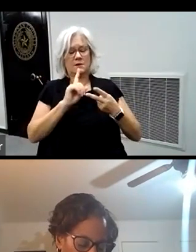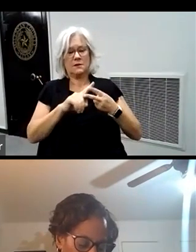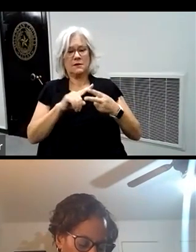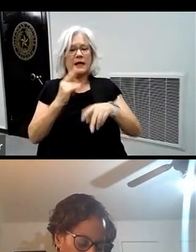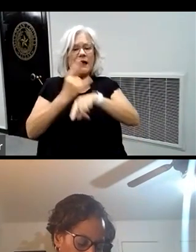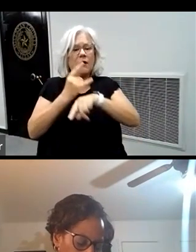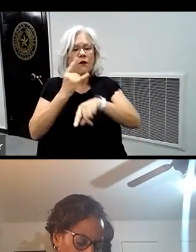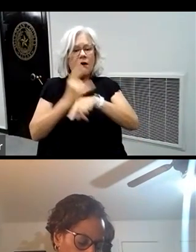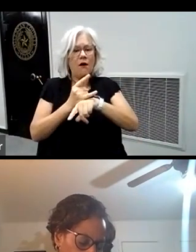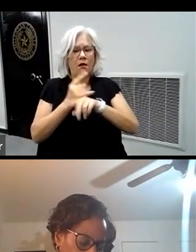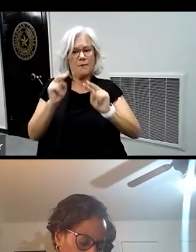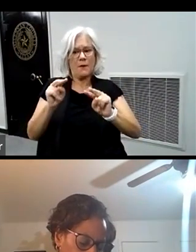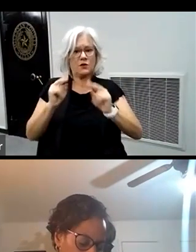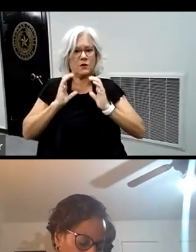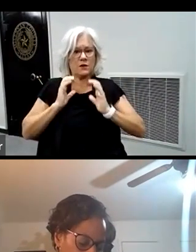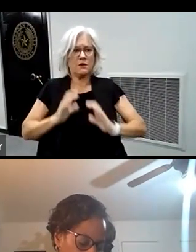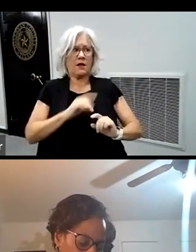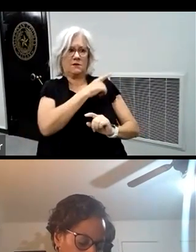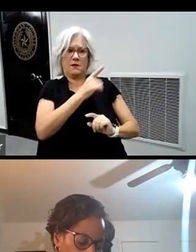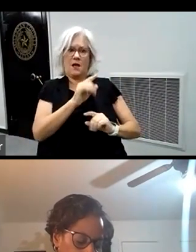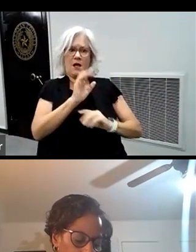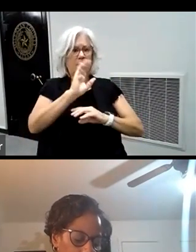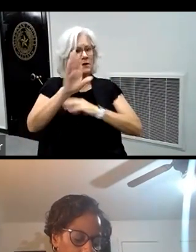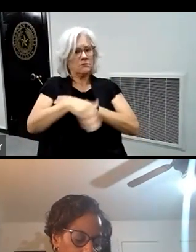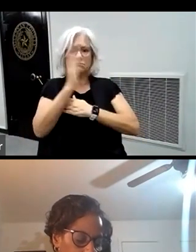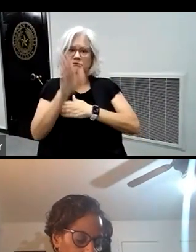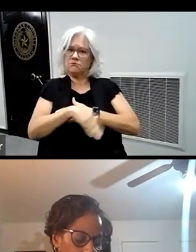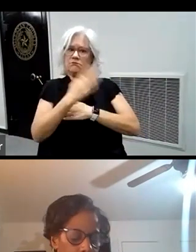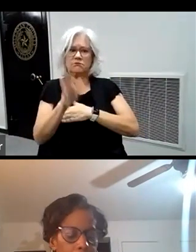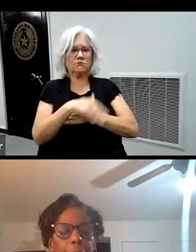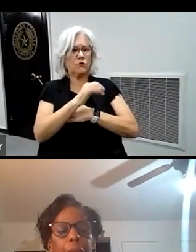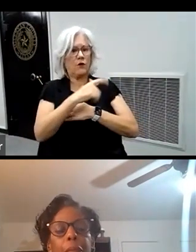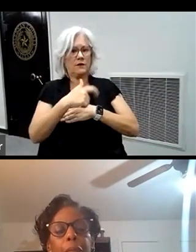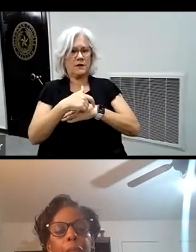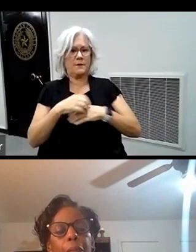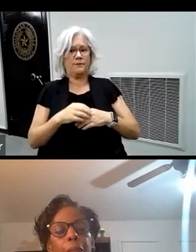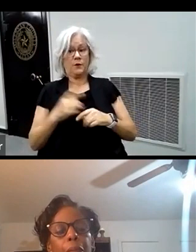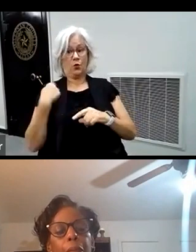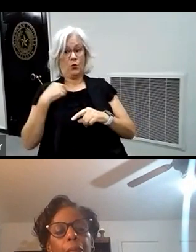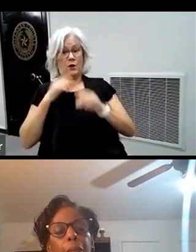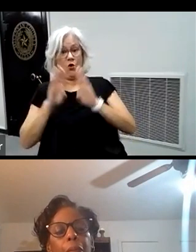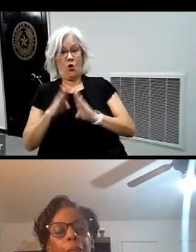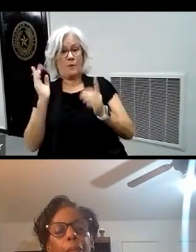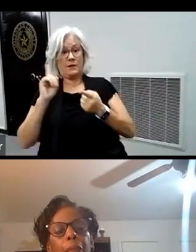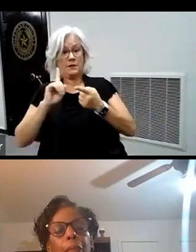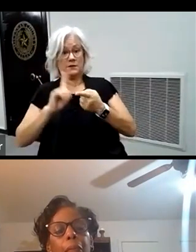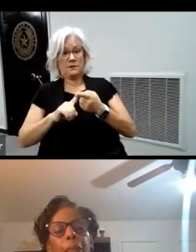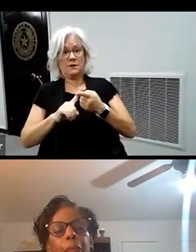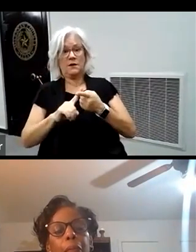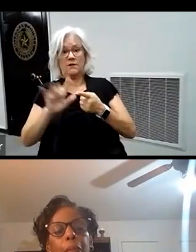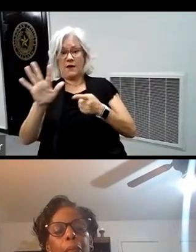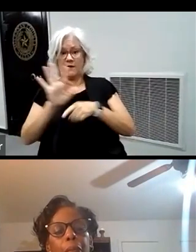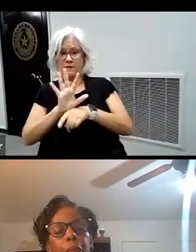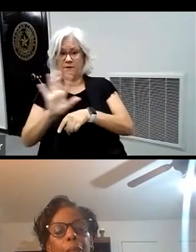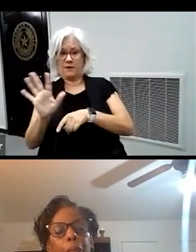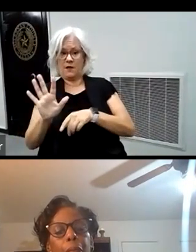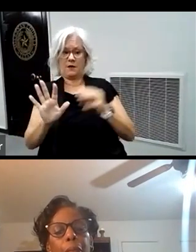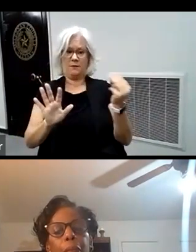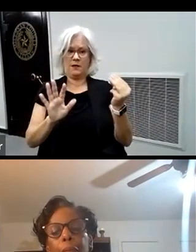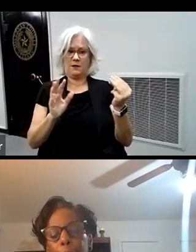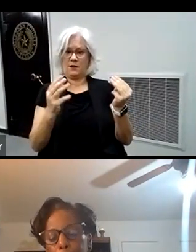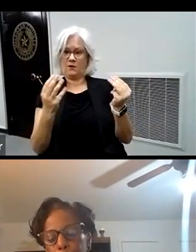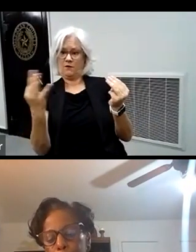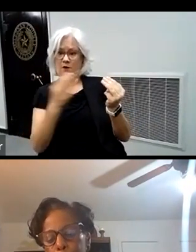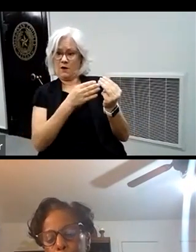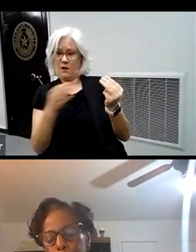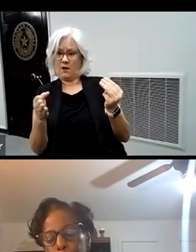clients 24/7. We are open till 5 o'clock Monday through Friday, but if a client has a